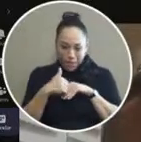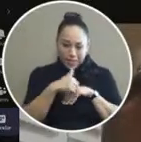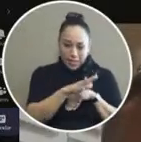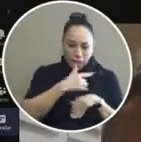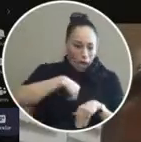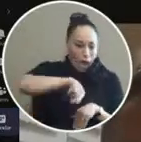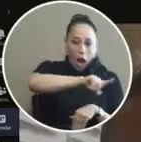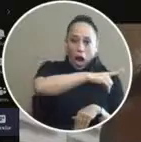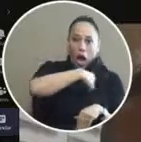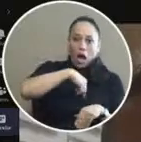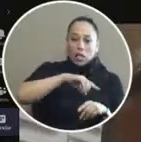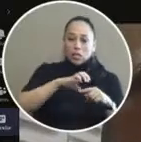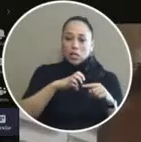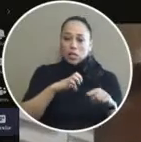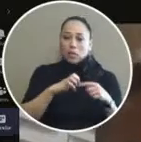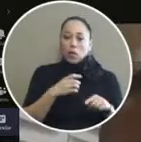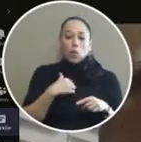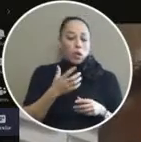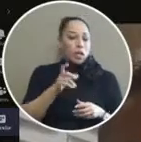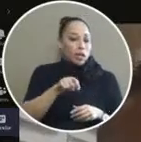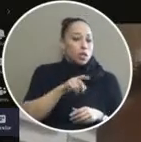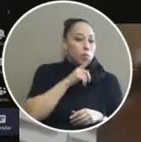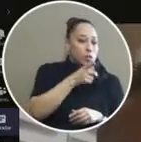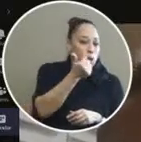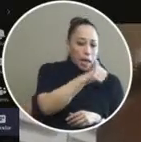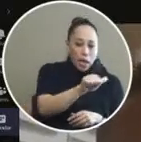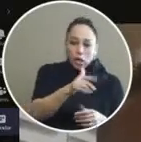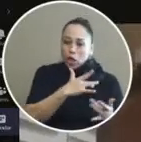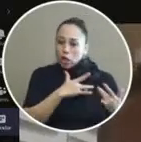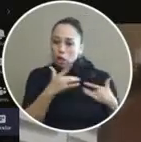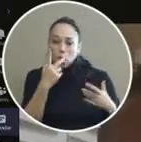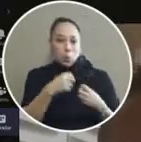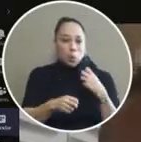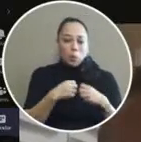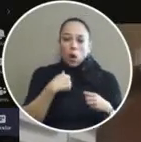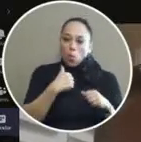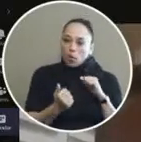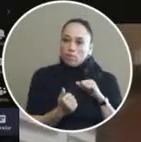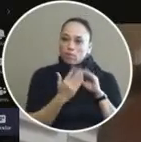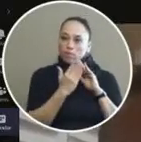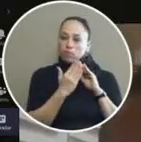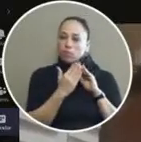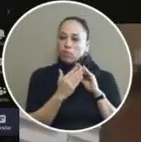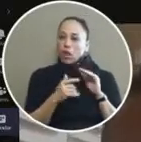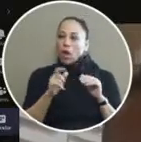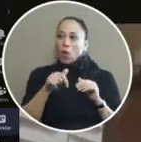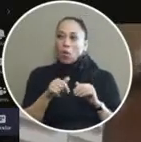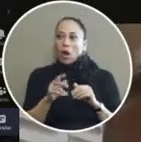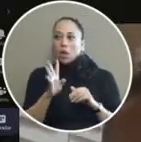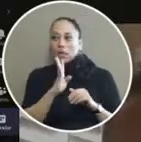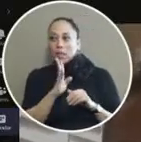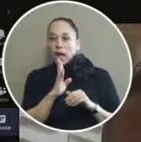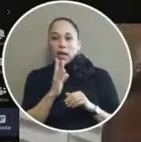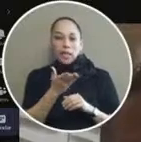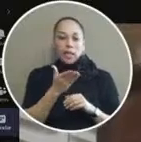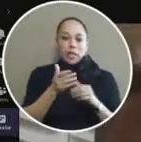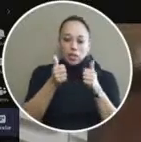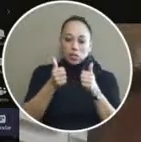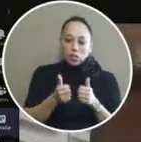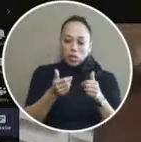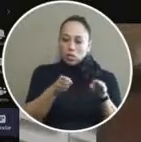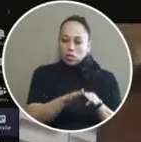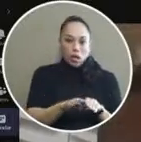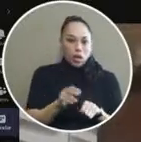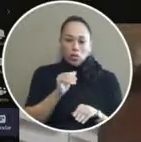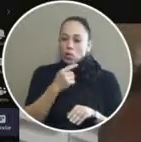emails to us. We want to make sure are there any concern or issues that we address. And you keep talking about how there's going to be things closing down, and